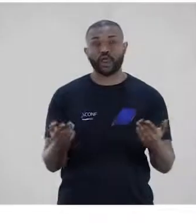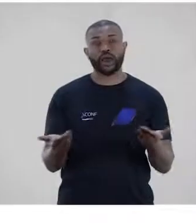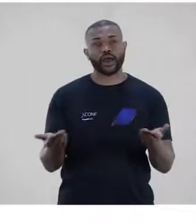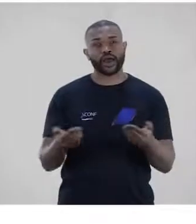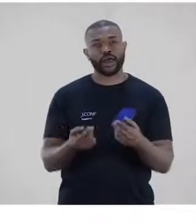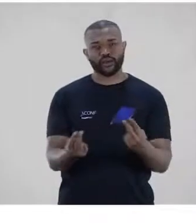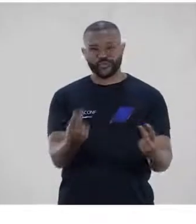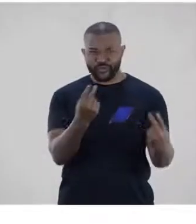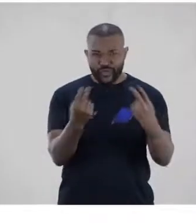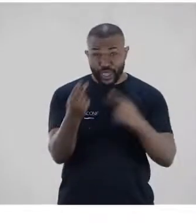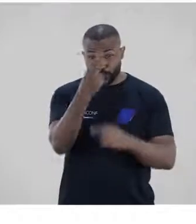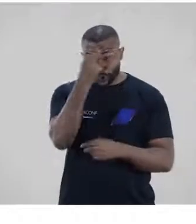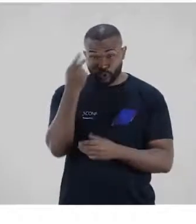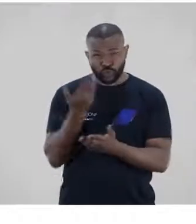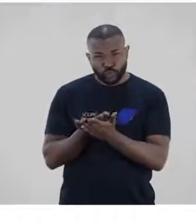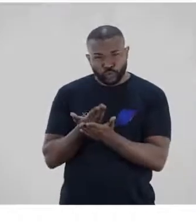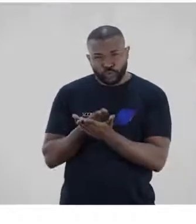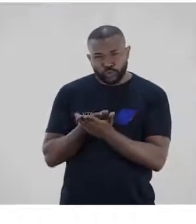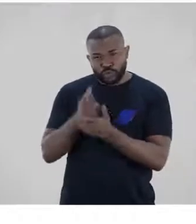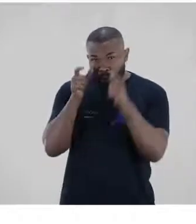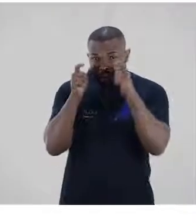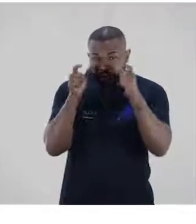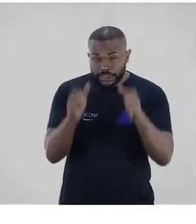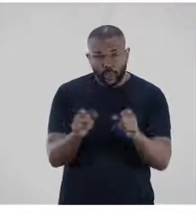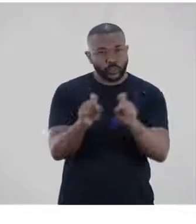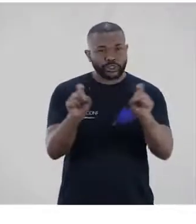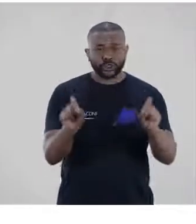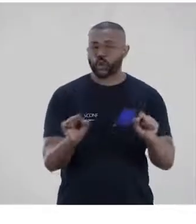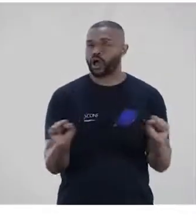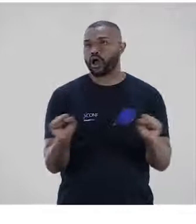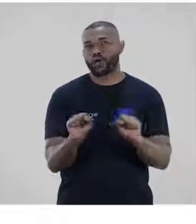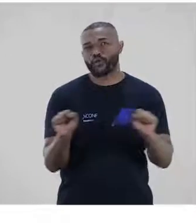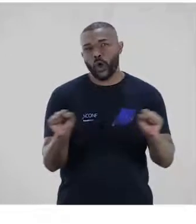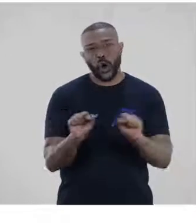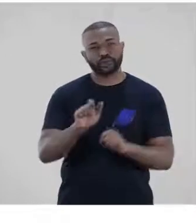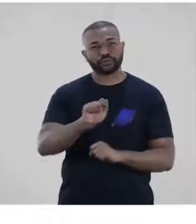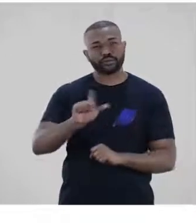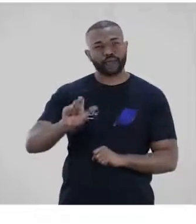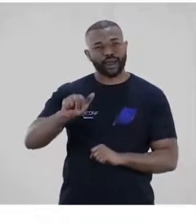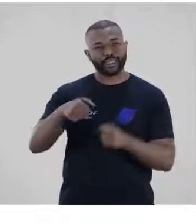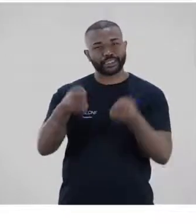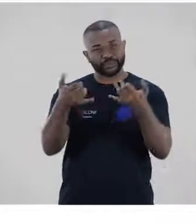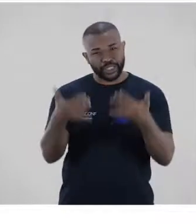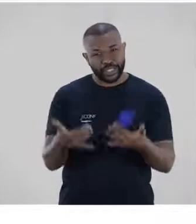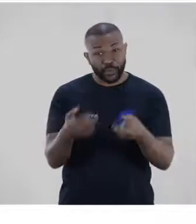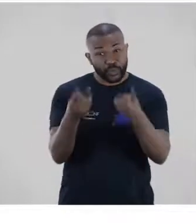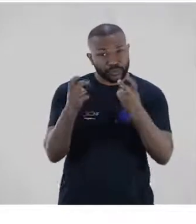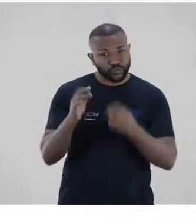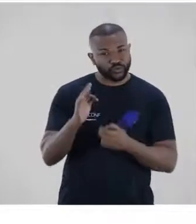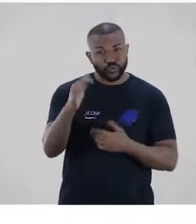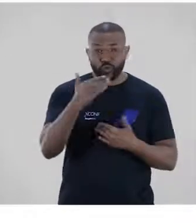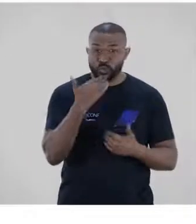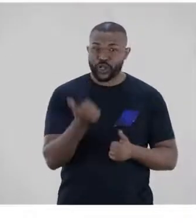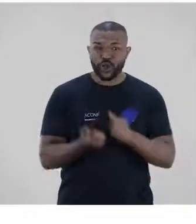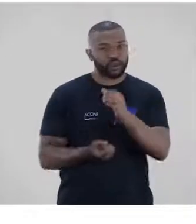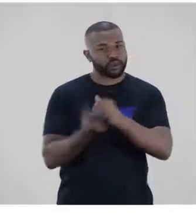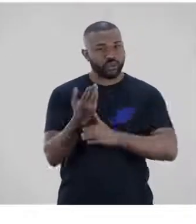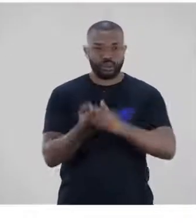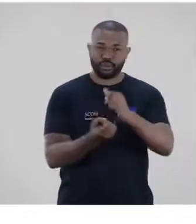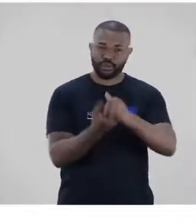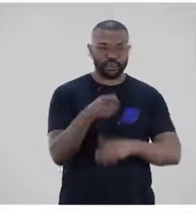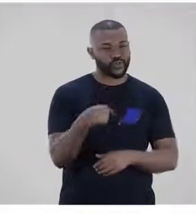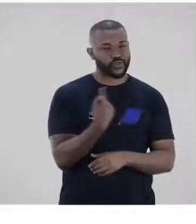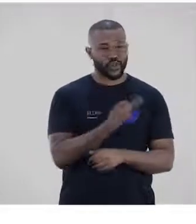by Alan Kay. The best way to predict the future is to create it. And that's what we've been doing. And that's what you will be doing as part of this